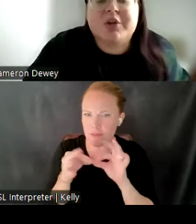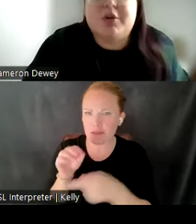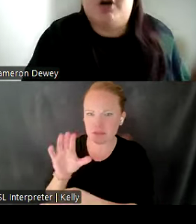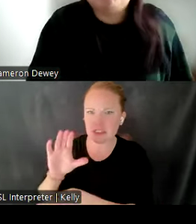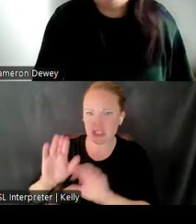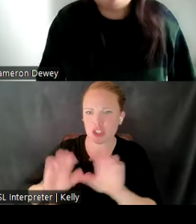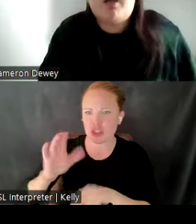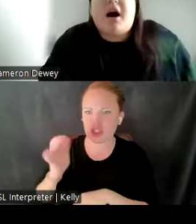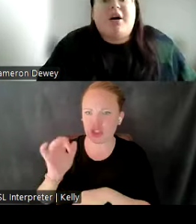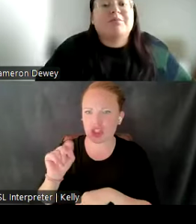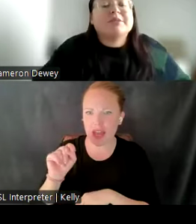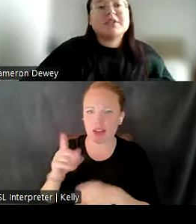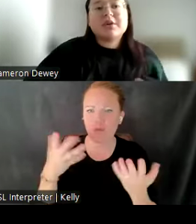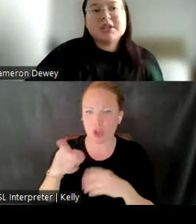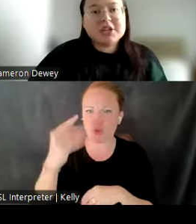with the what you know.